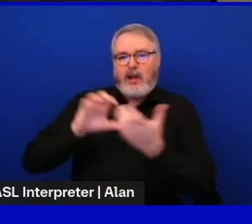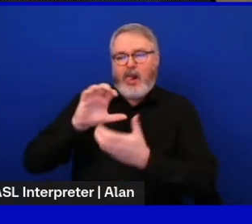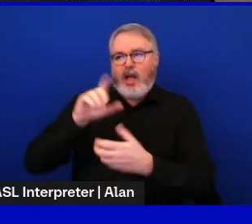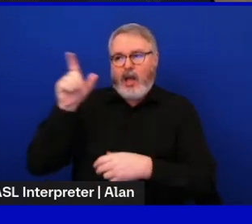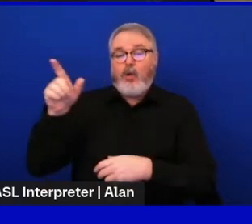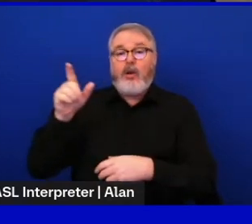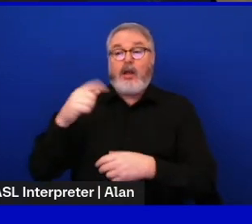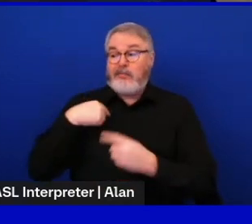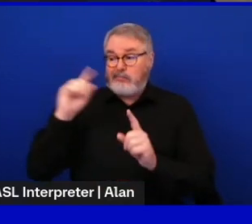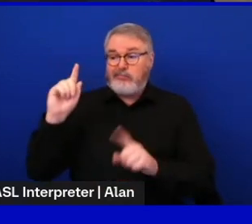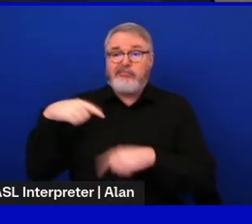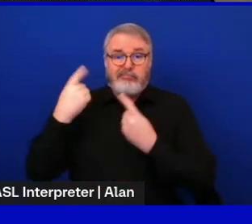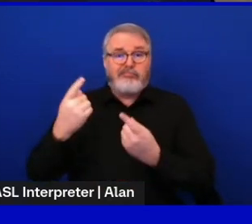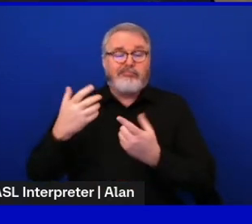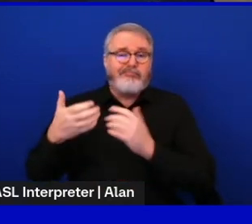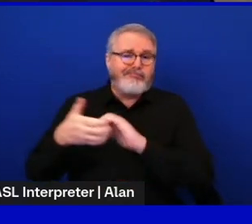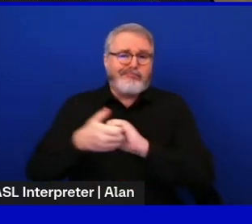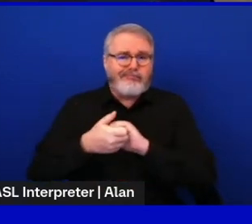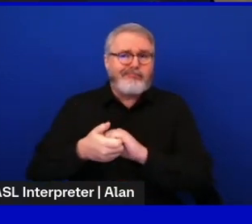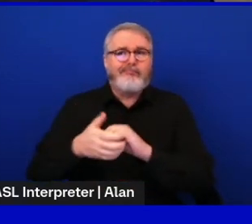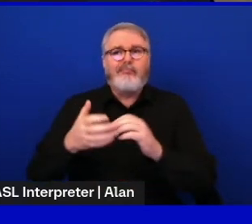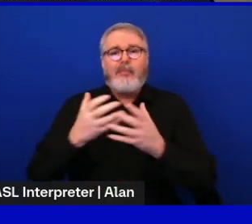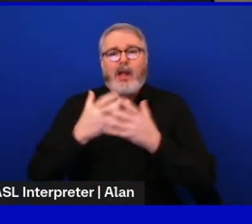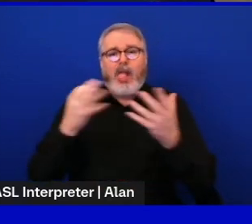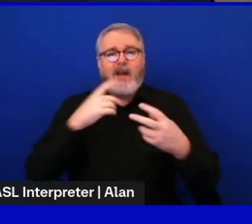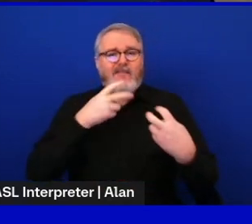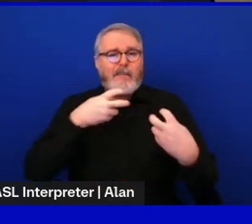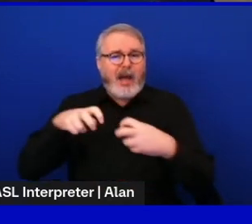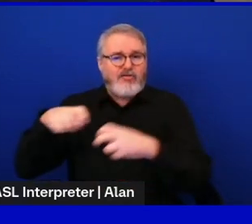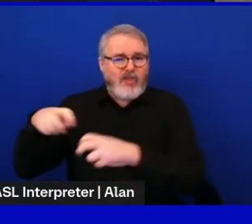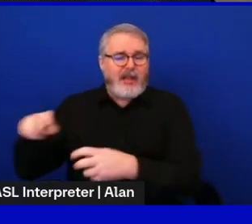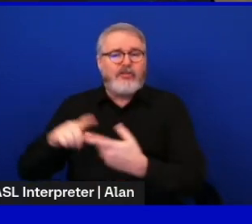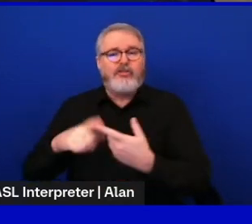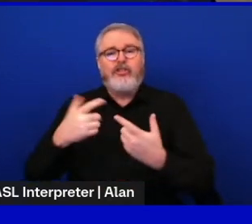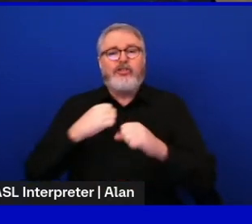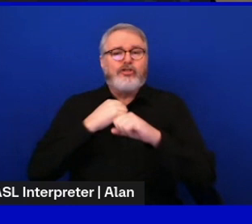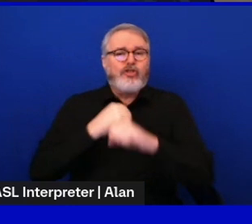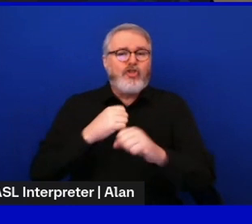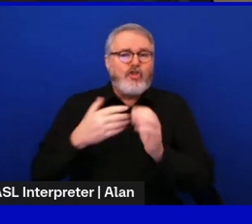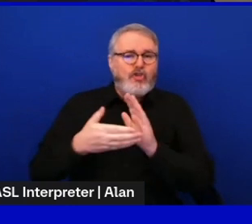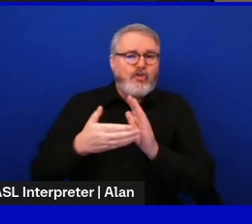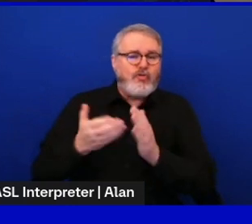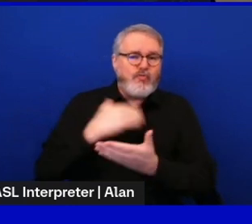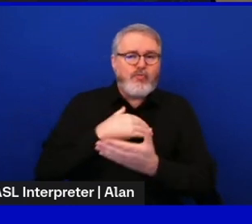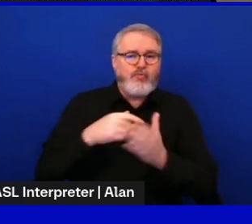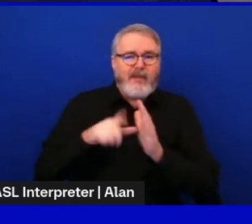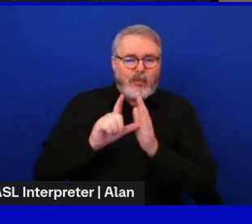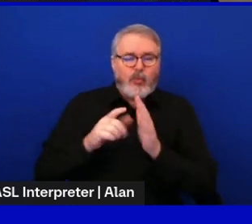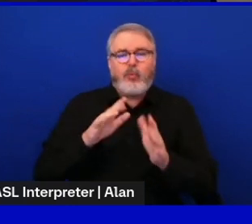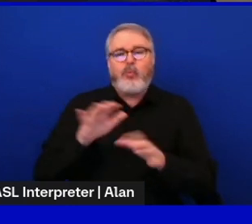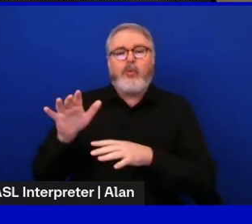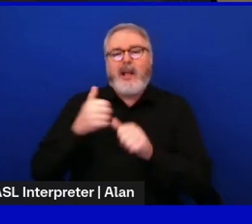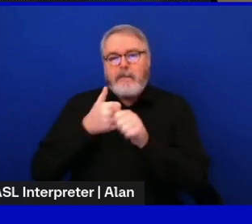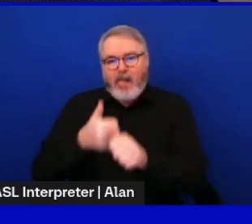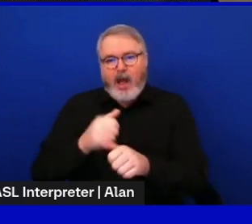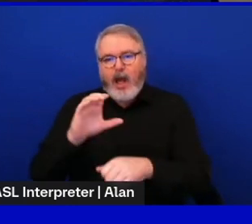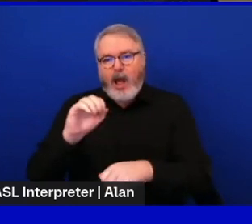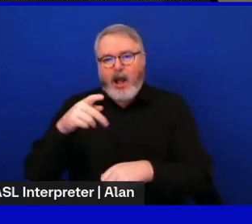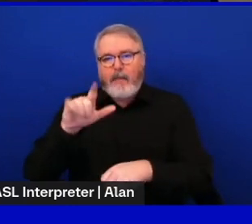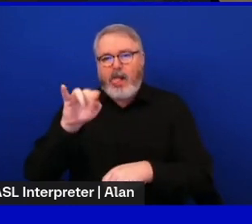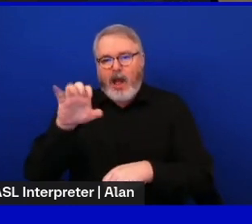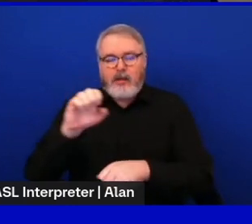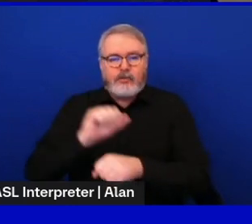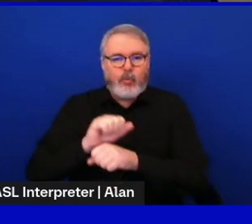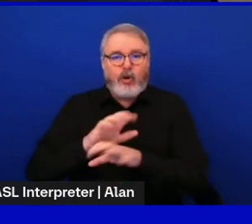we have been working with a lot of migrations, security reviews, and compliance-related work lately. We have done more